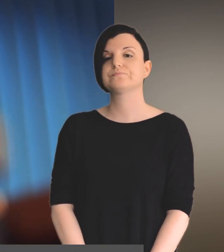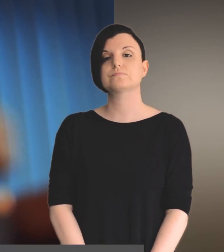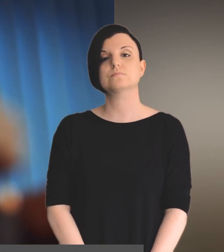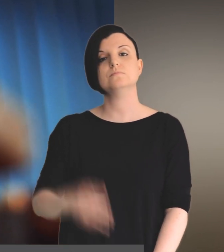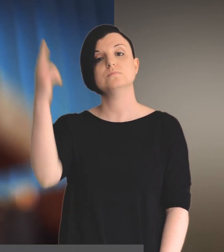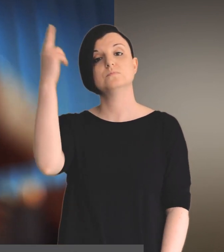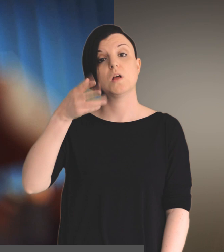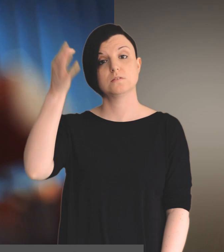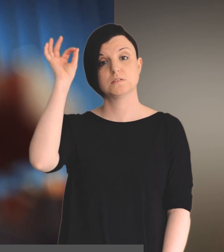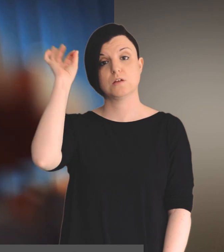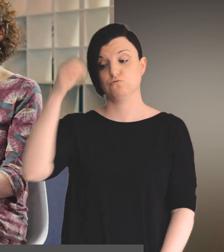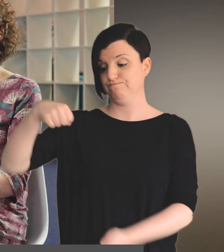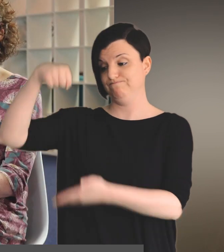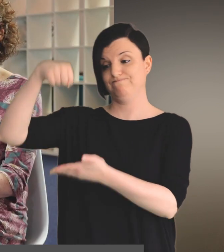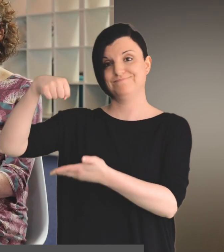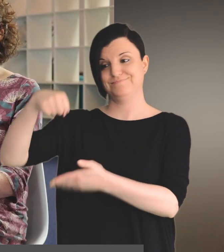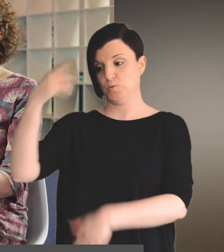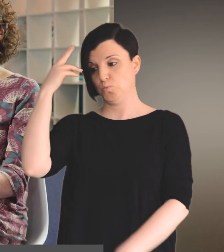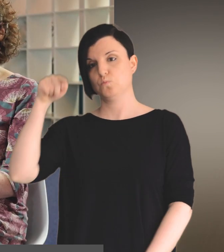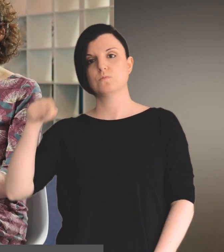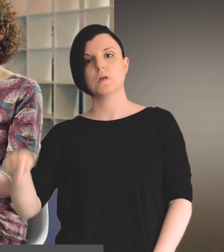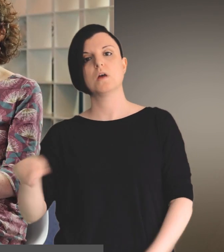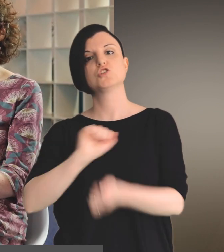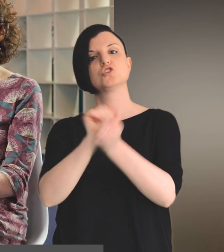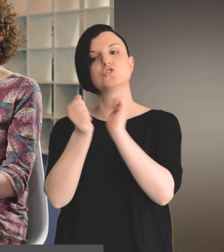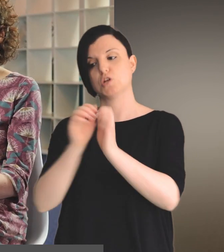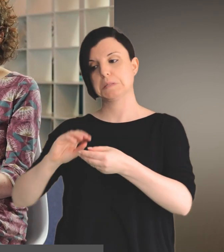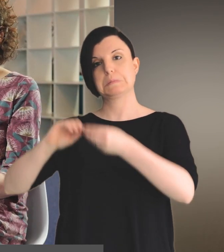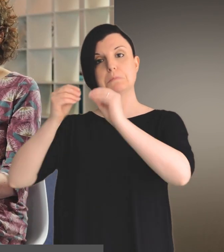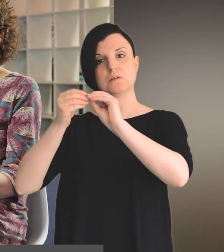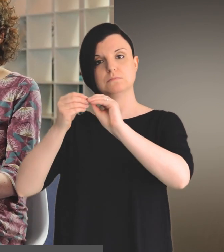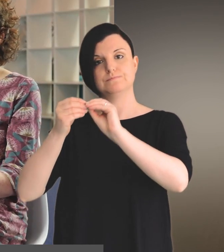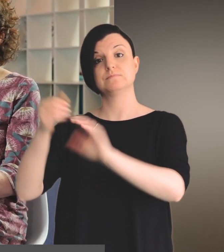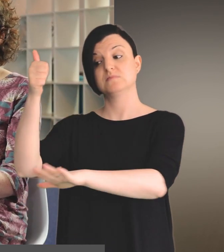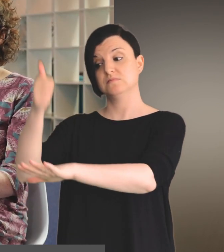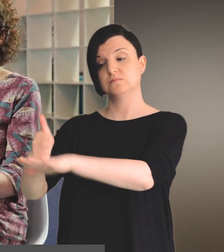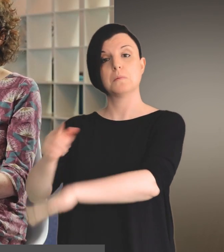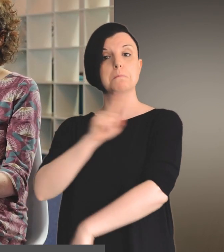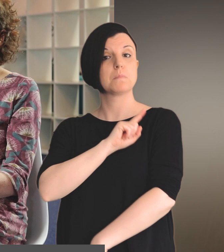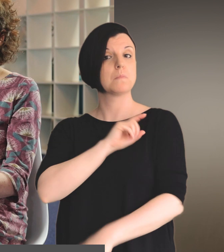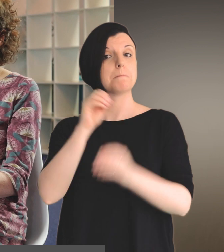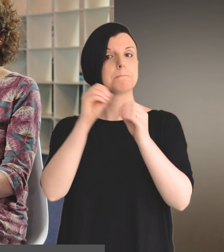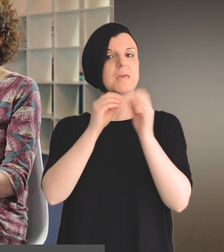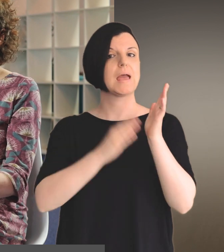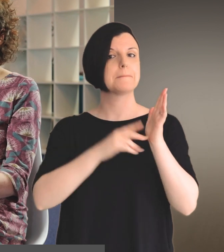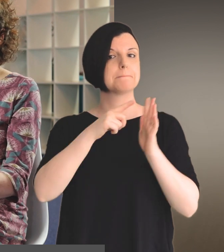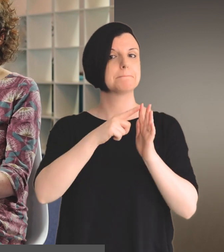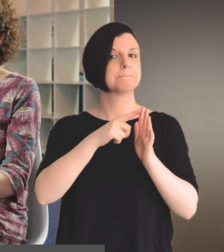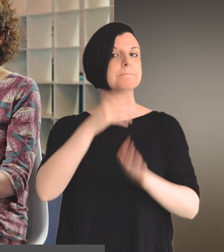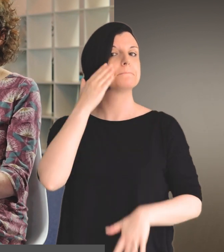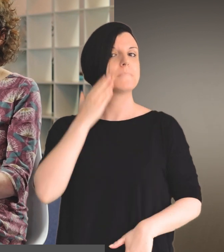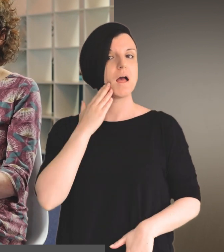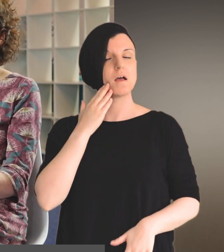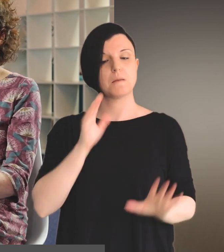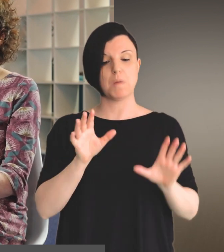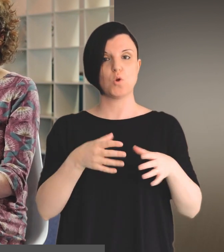Changemakers was a fund initiated by the Arts Council and is a response to the acknowledgement that BME, Black, Minority,